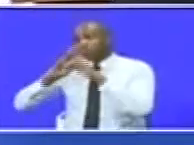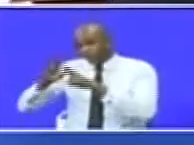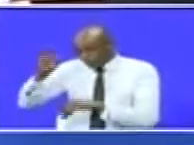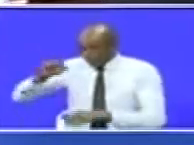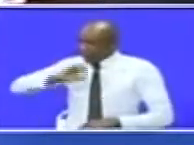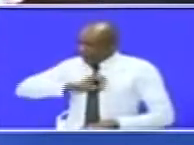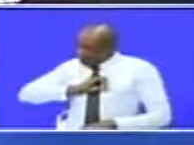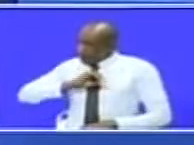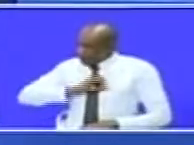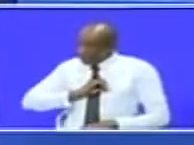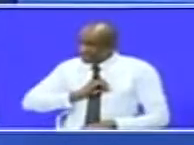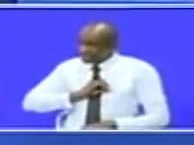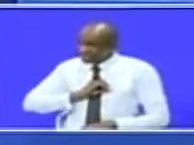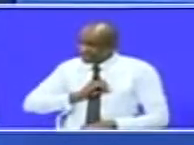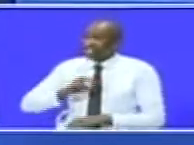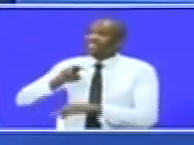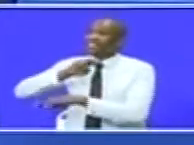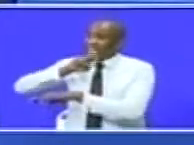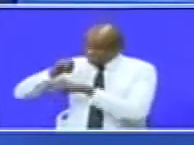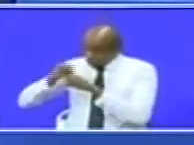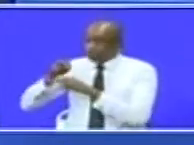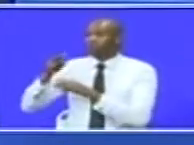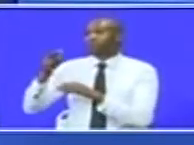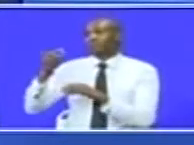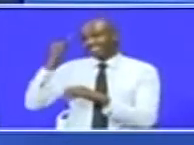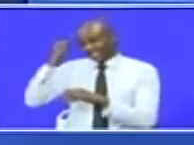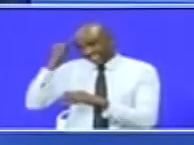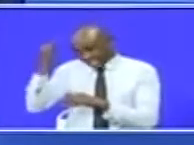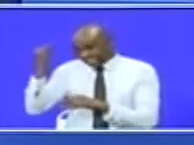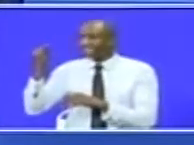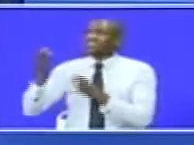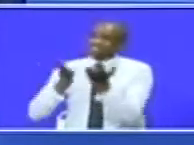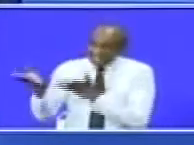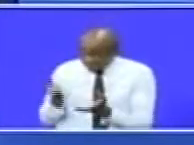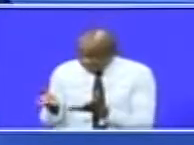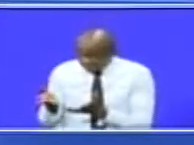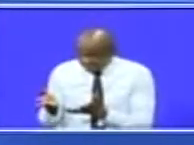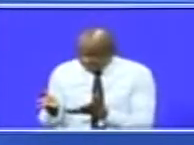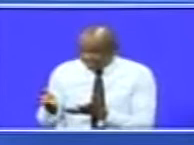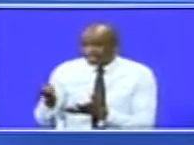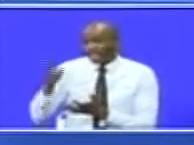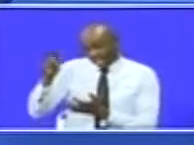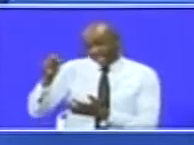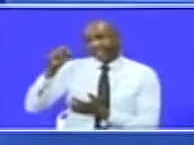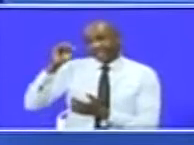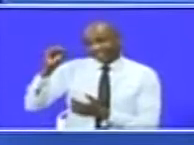own National Intelligence Service. They should go into those reports